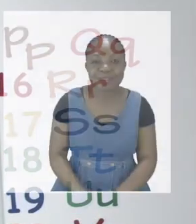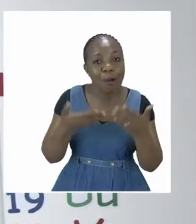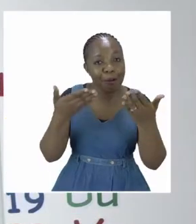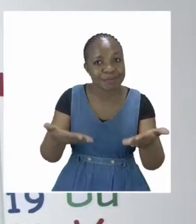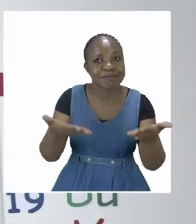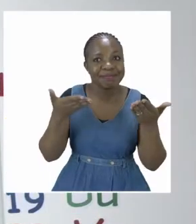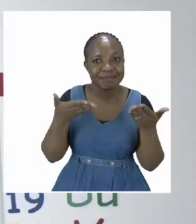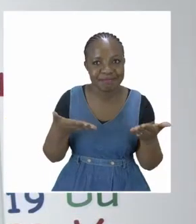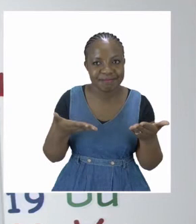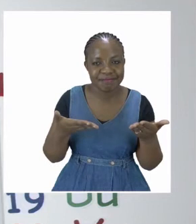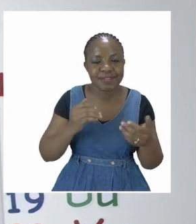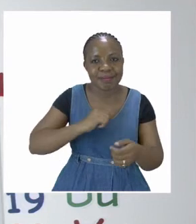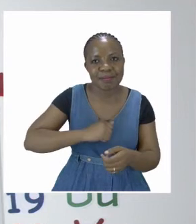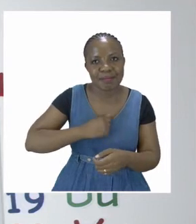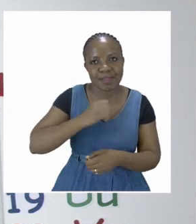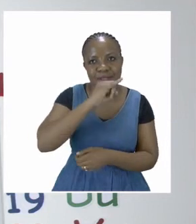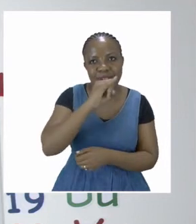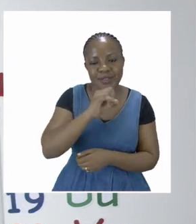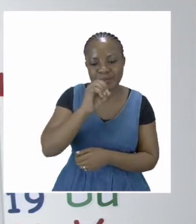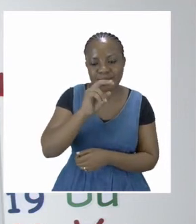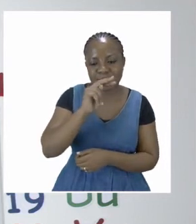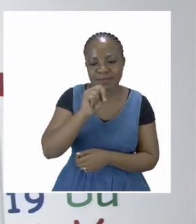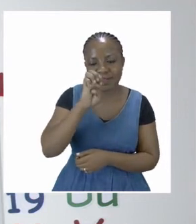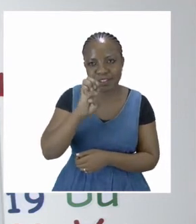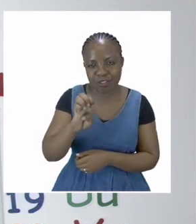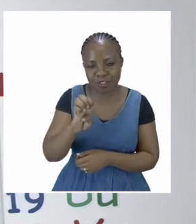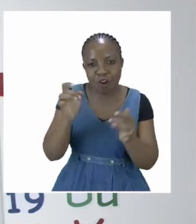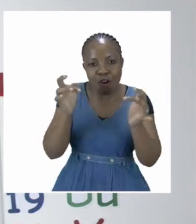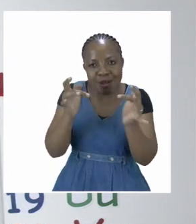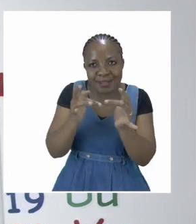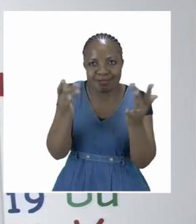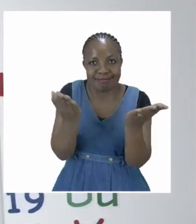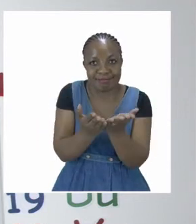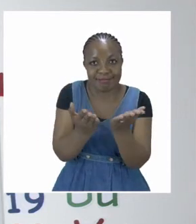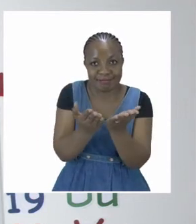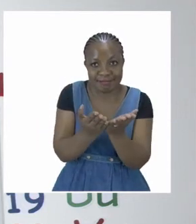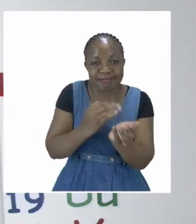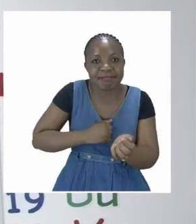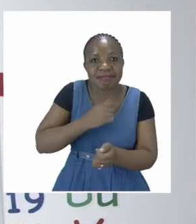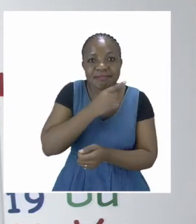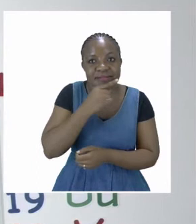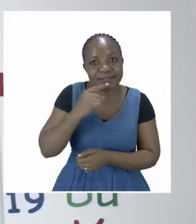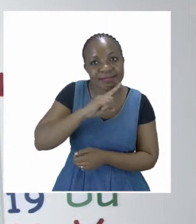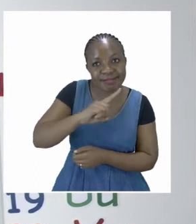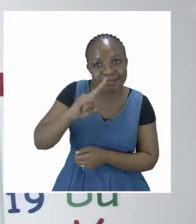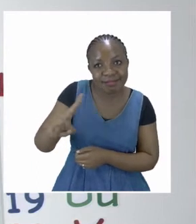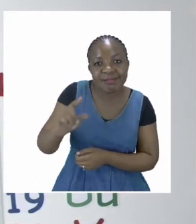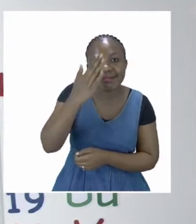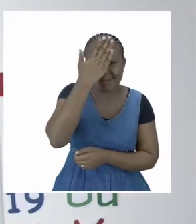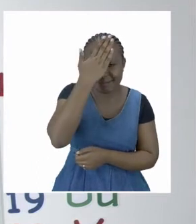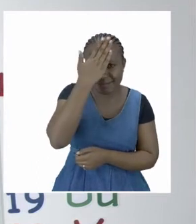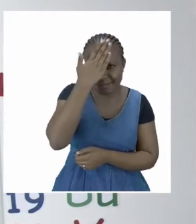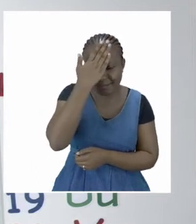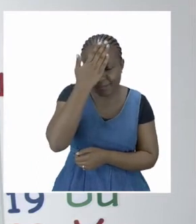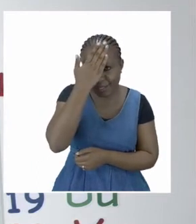Welcome to My Zone Online School. My name is Teacher Mutsa. Get your education